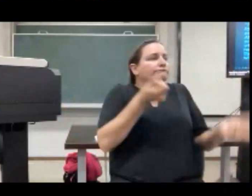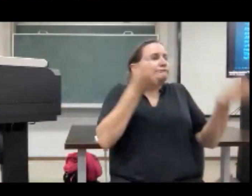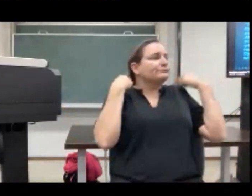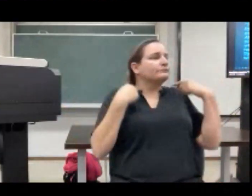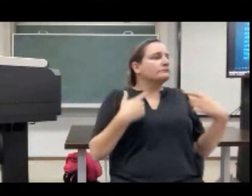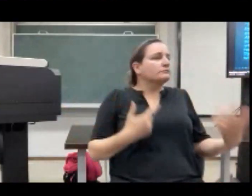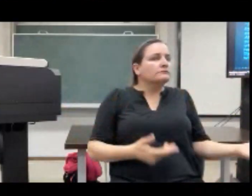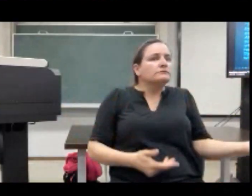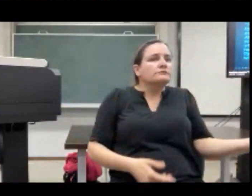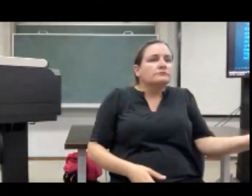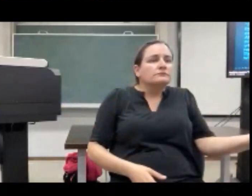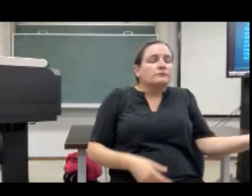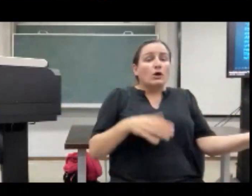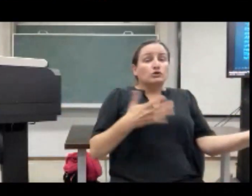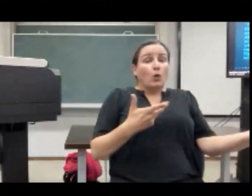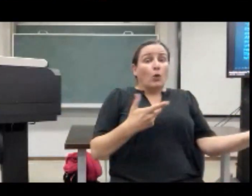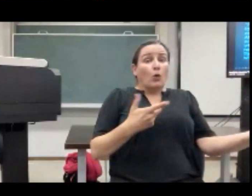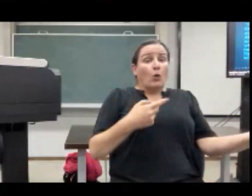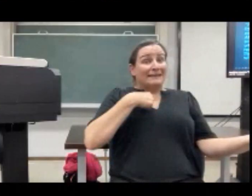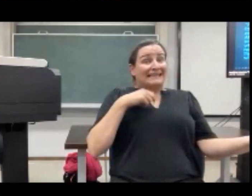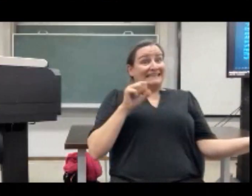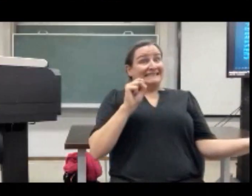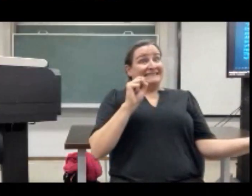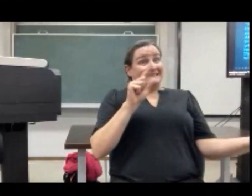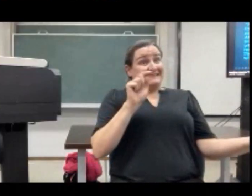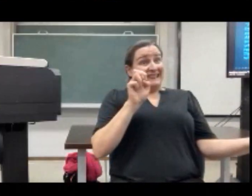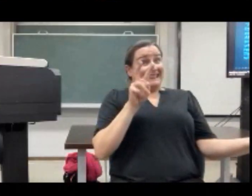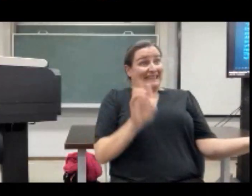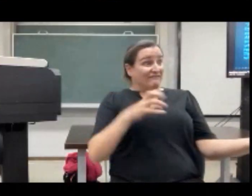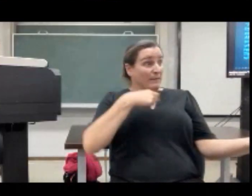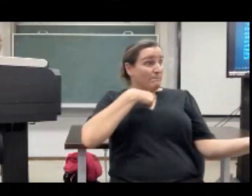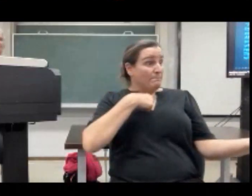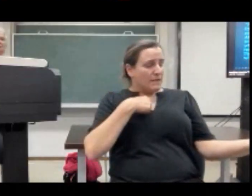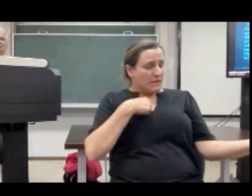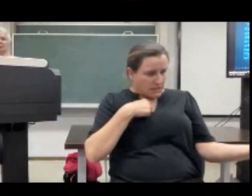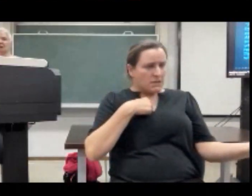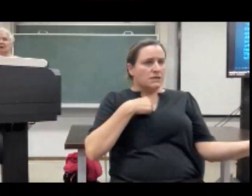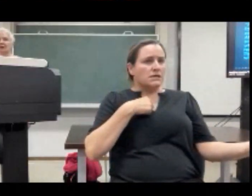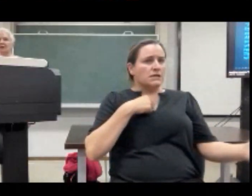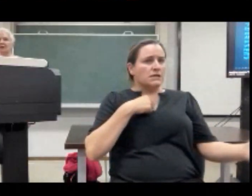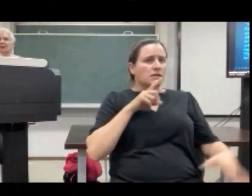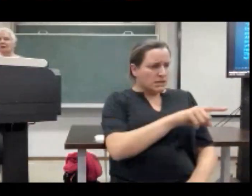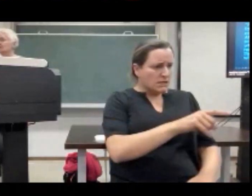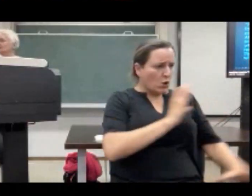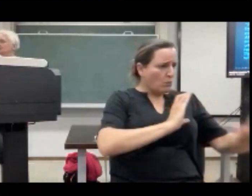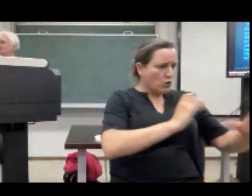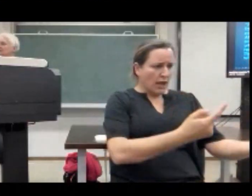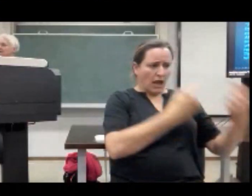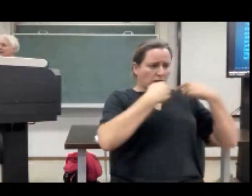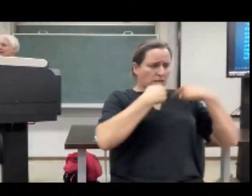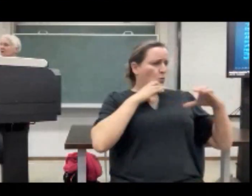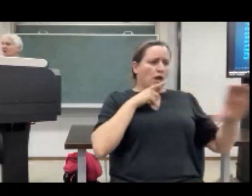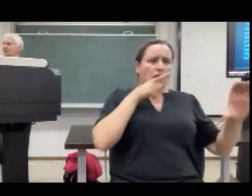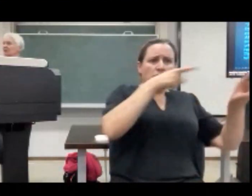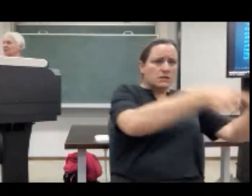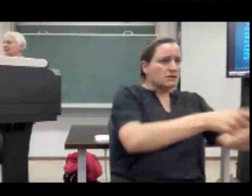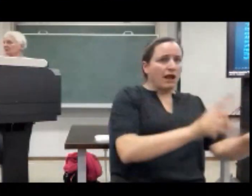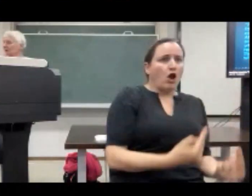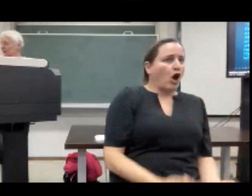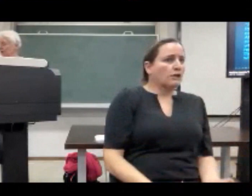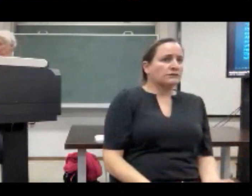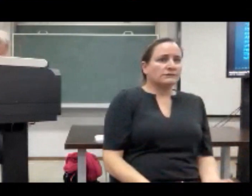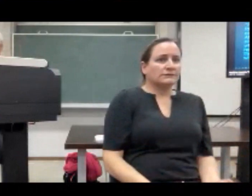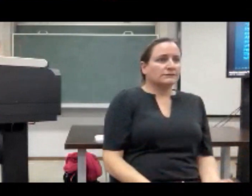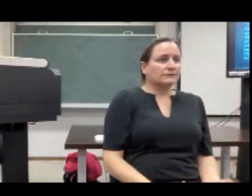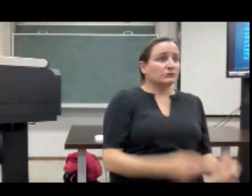officer asked Steve, when we have no way of communicating with these children and they have no way of communicating with us. Now you can see how